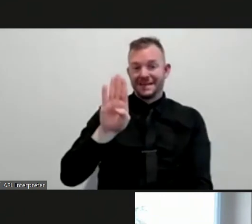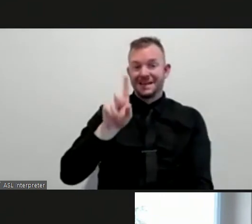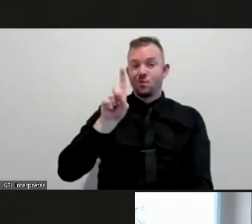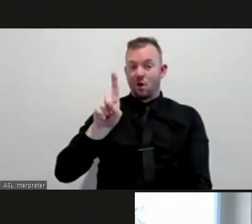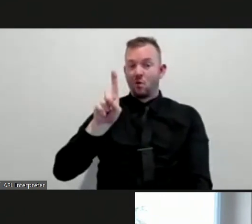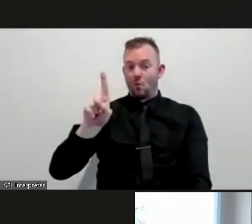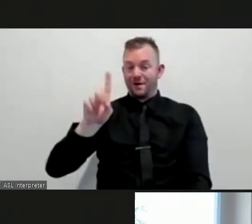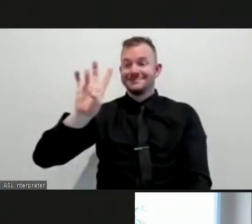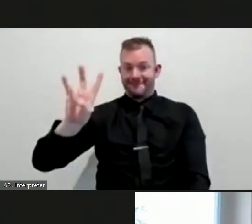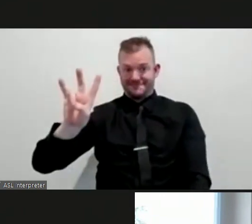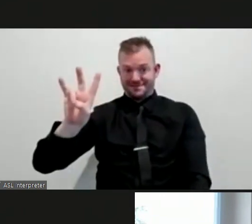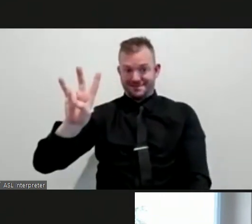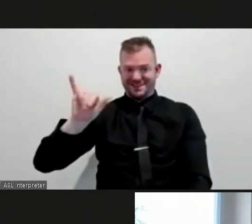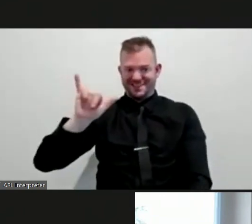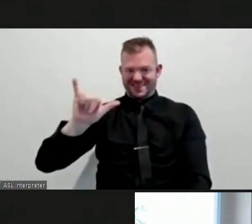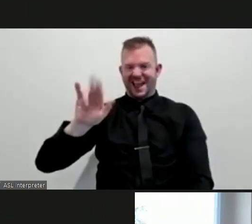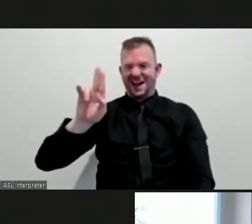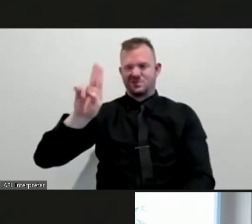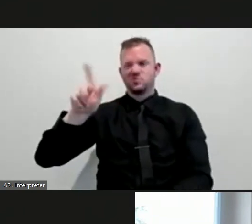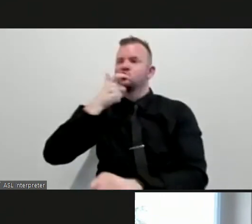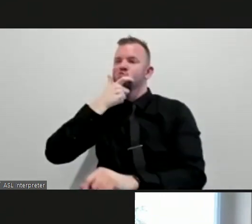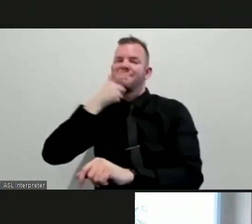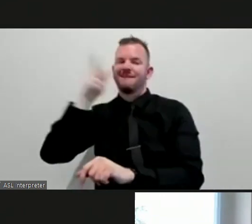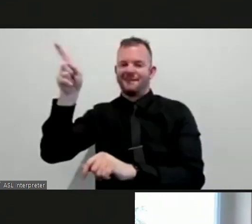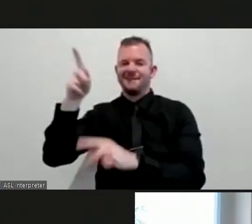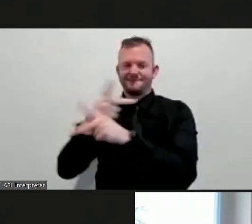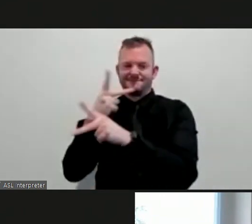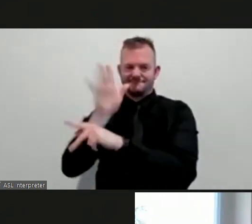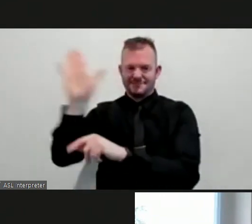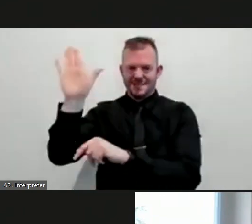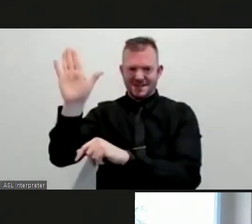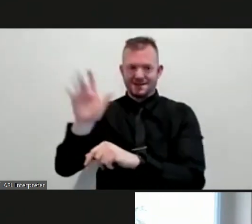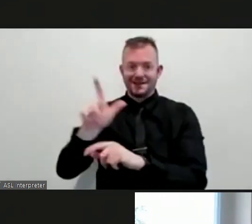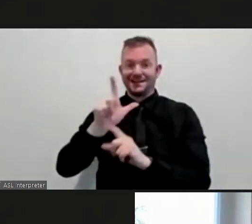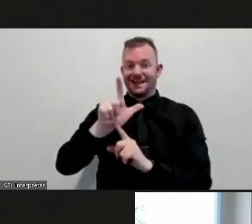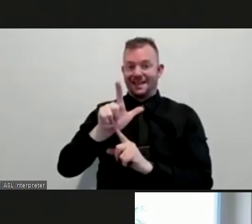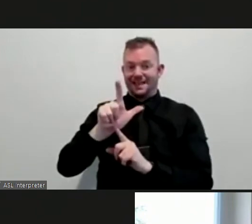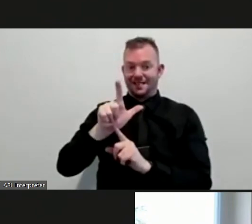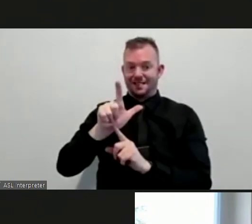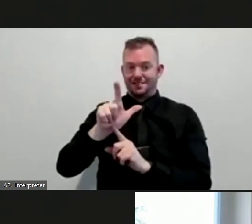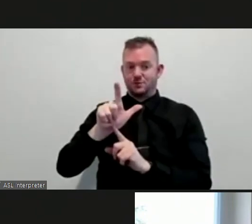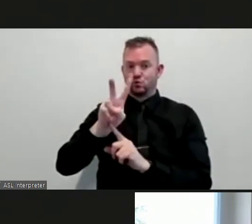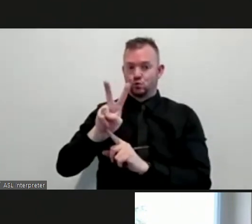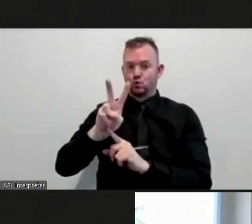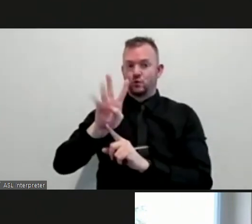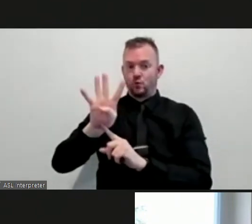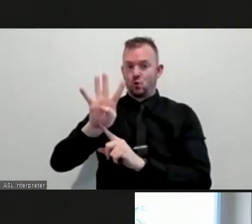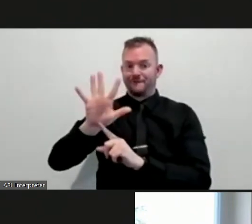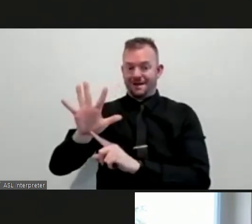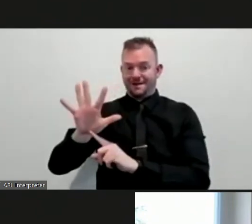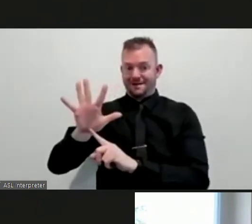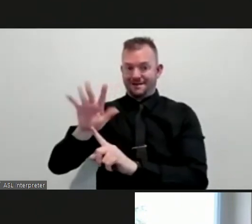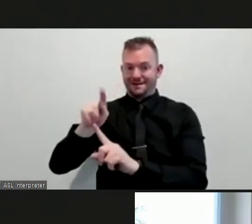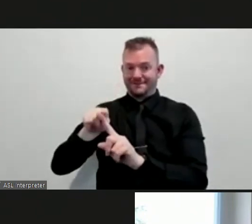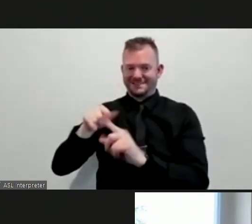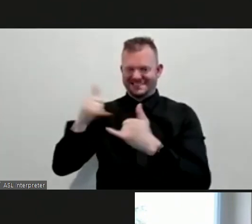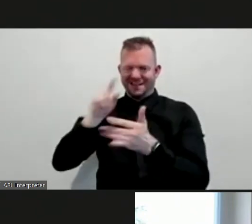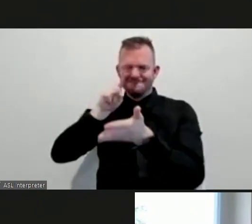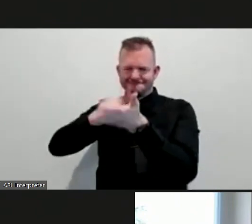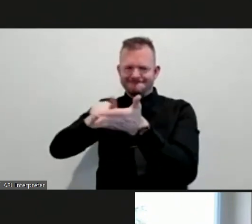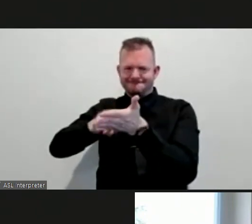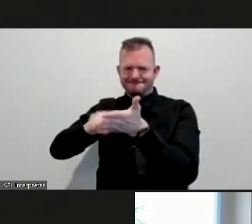the L.452R variant, which is a variant under investigation. And neither of those variants have been associated with